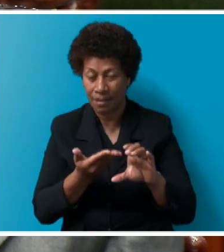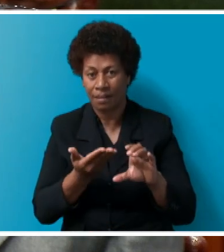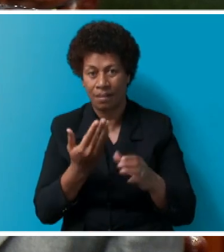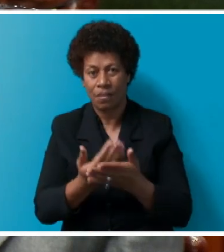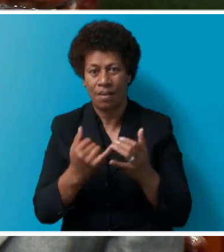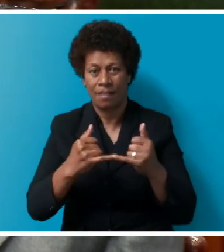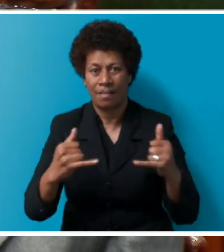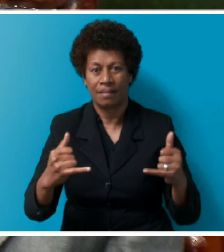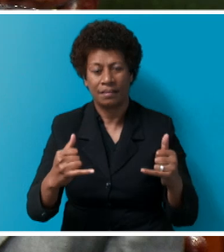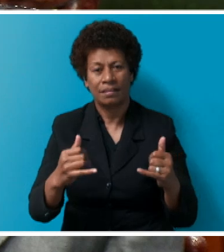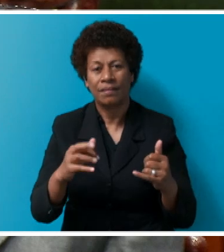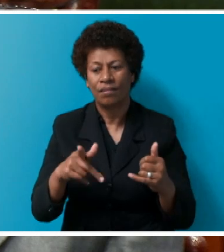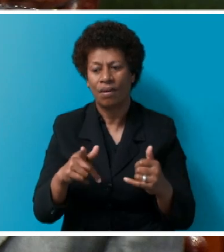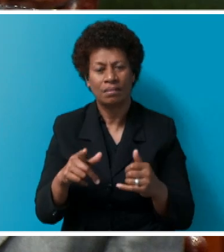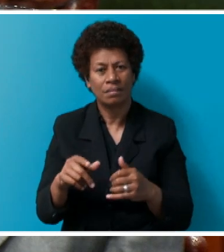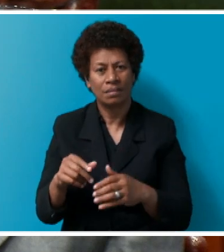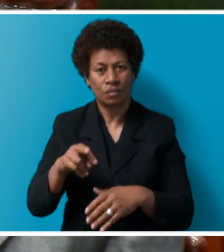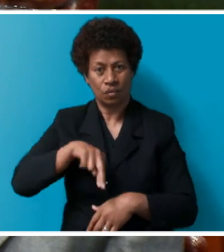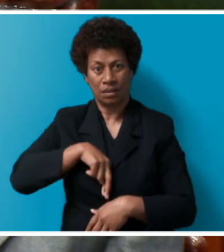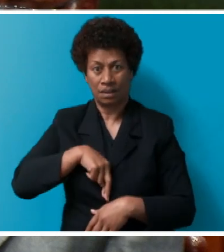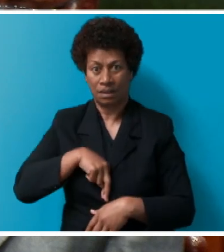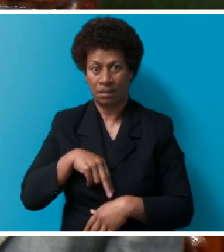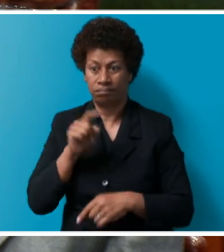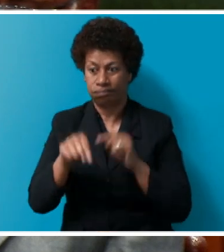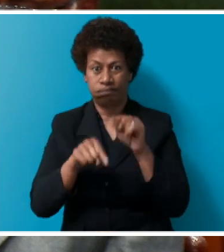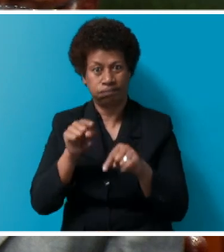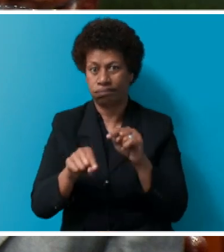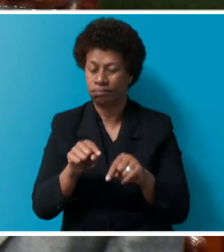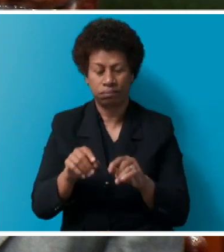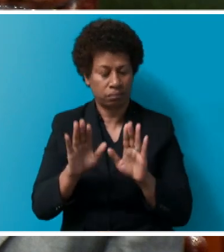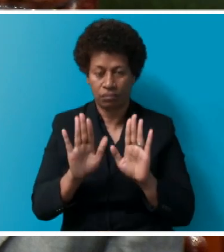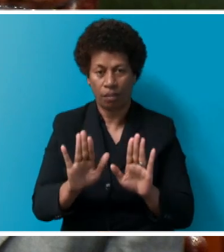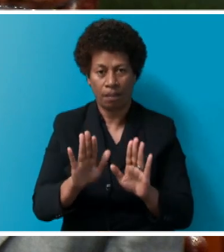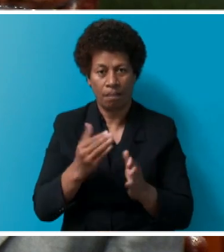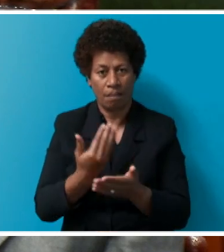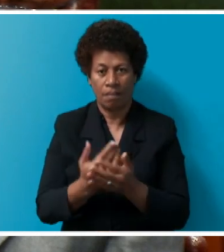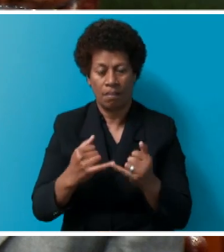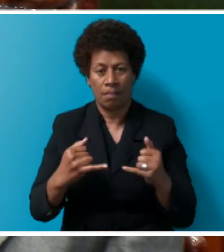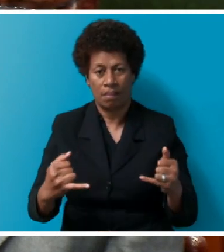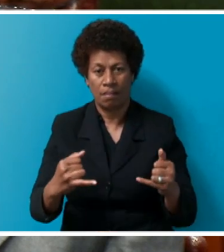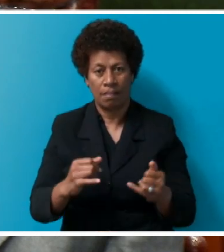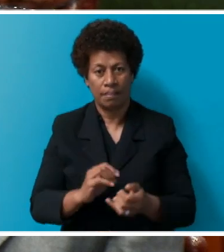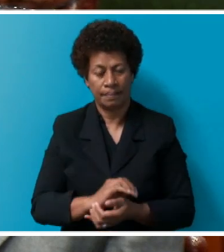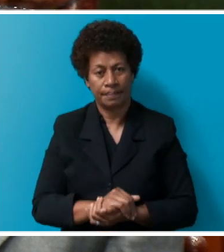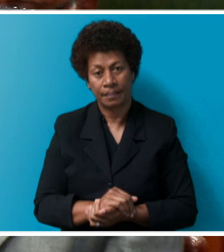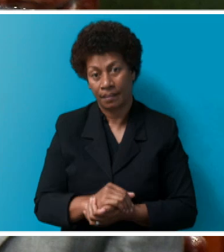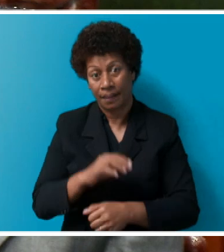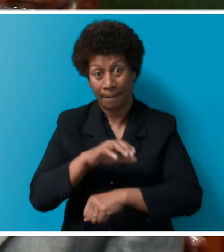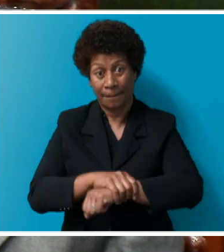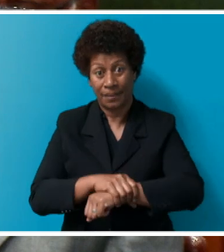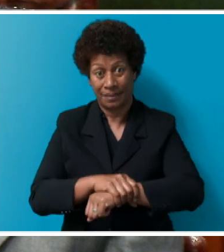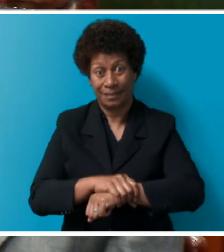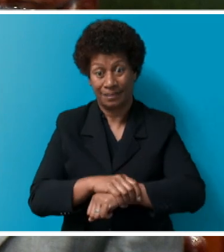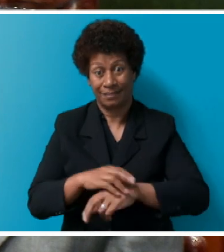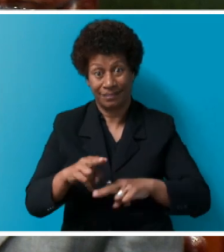slurs and inflammatory posts online. In addition, Mr. Speaker, sir, the Fiji Police Force intelligence